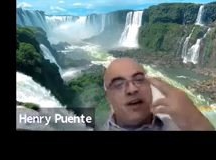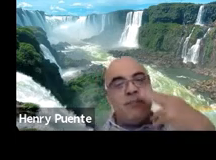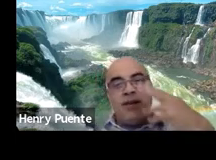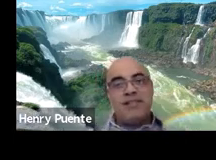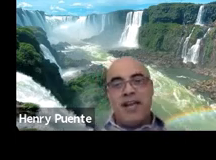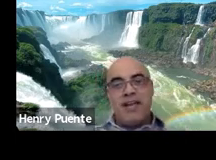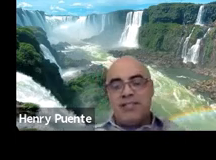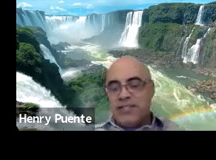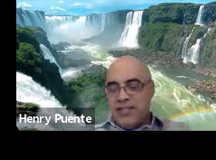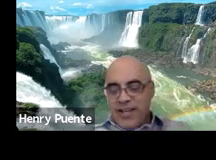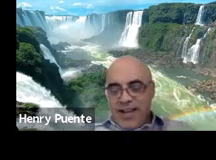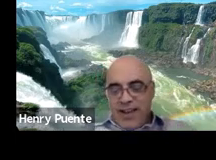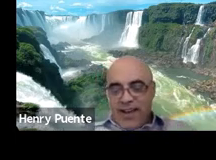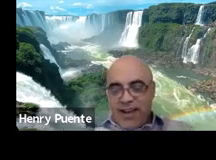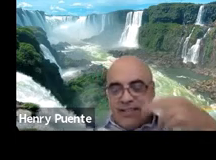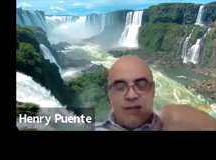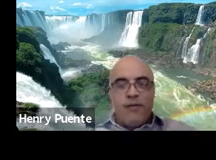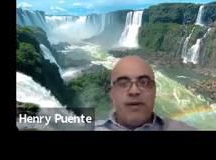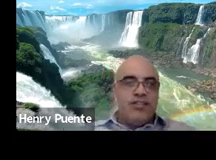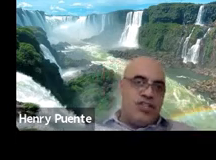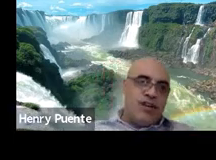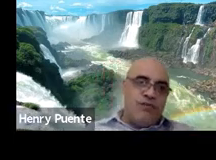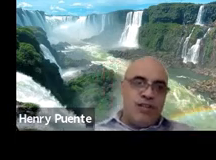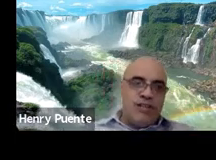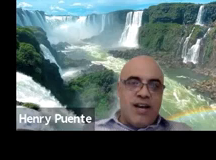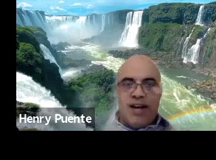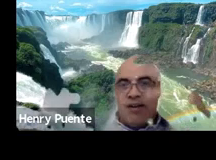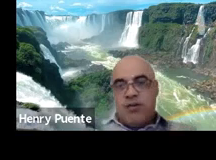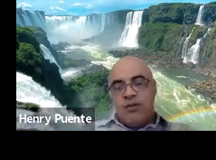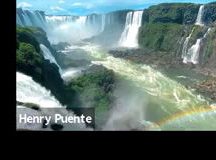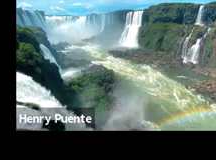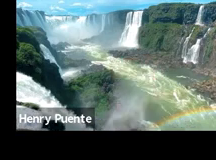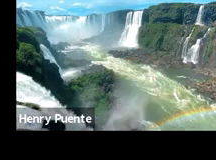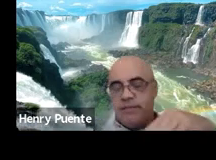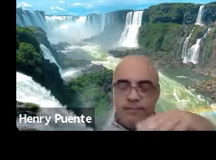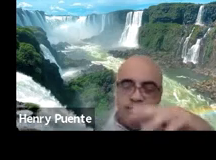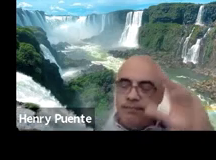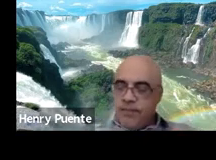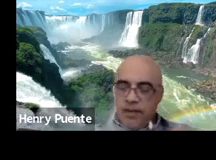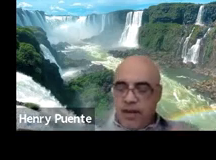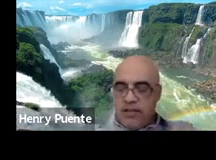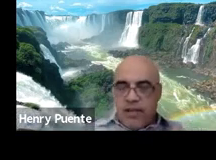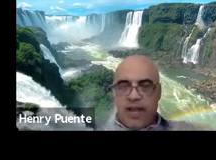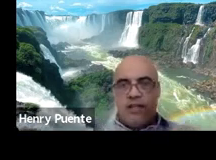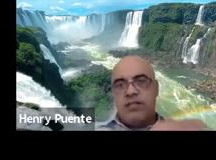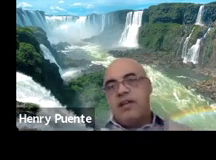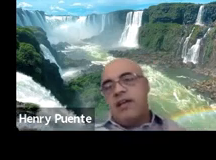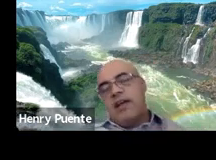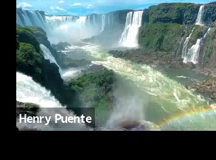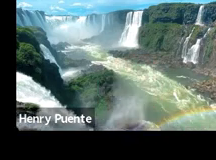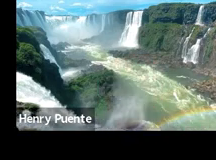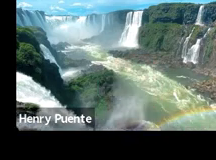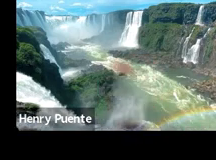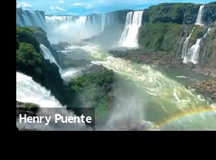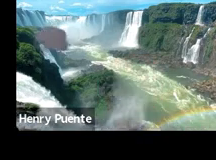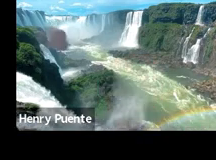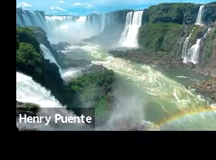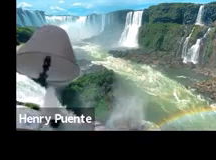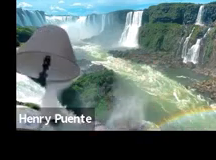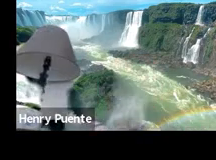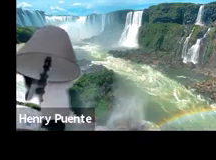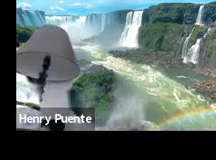right, up on stage, and everybody's cheering for this guy or this woman on stage,